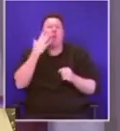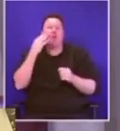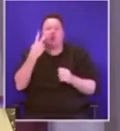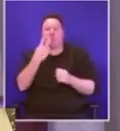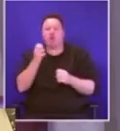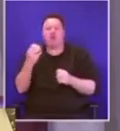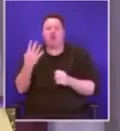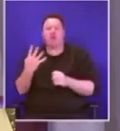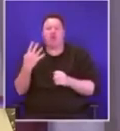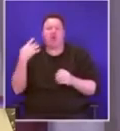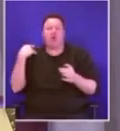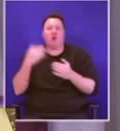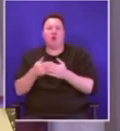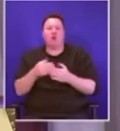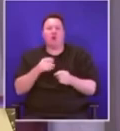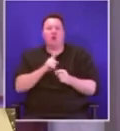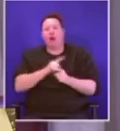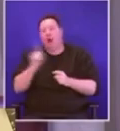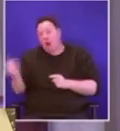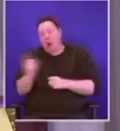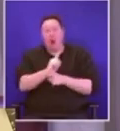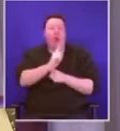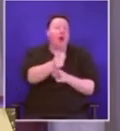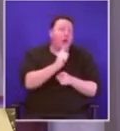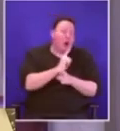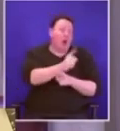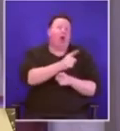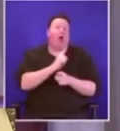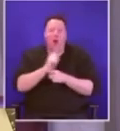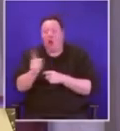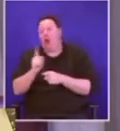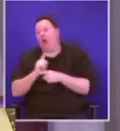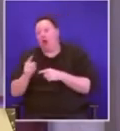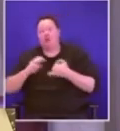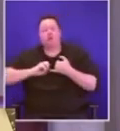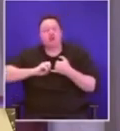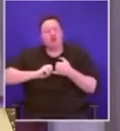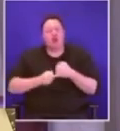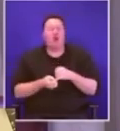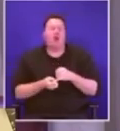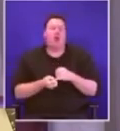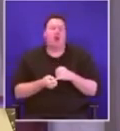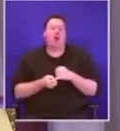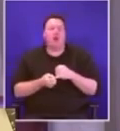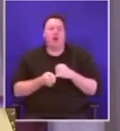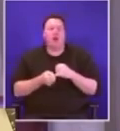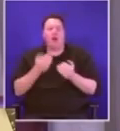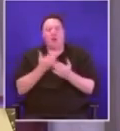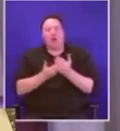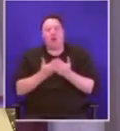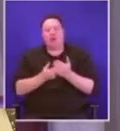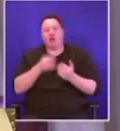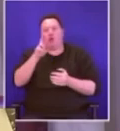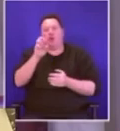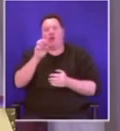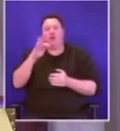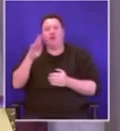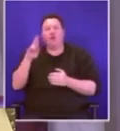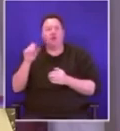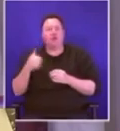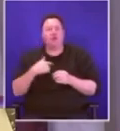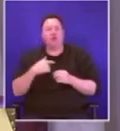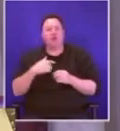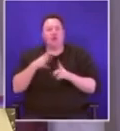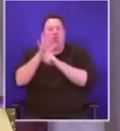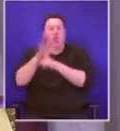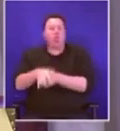been sent from pillar to post to finalize his application for indefinite refugee, is being victimized by this